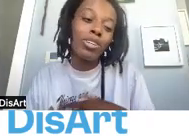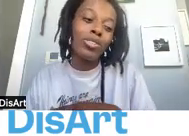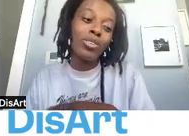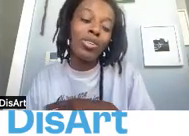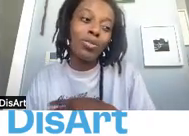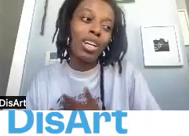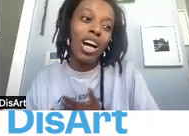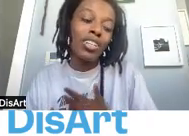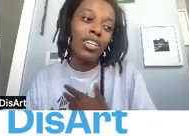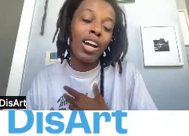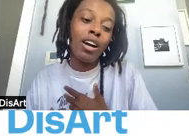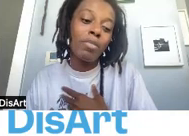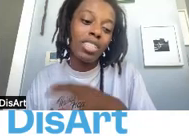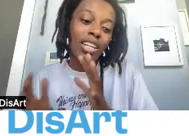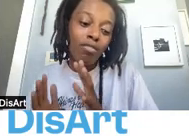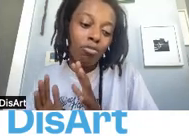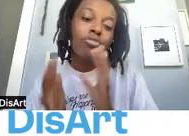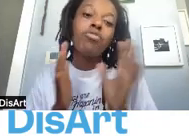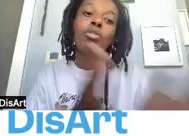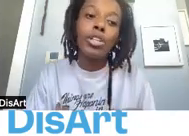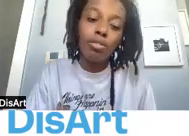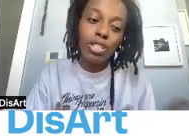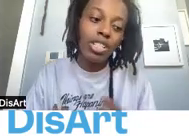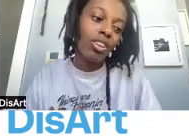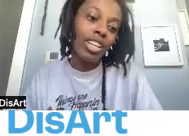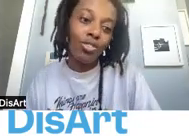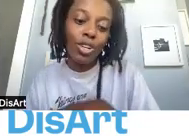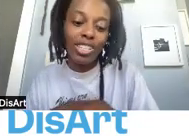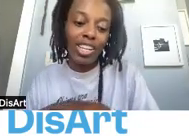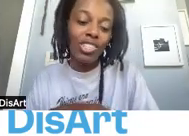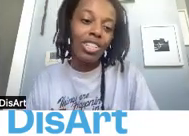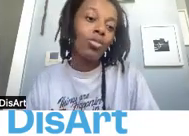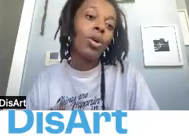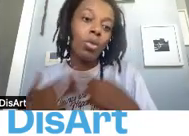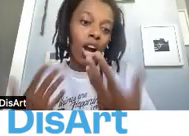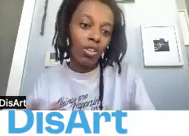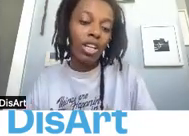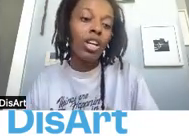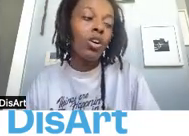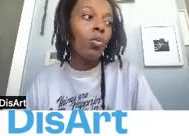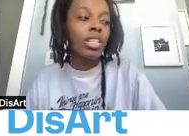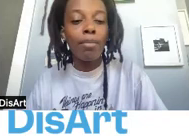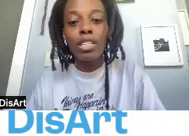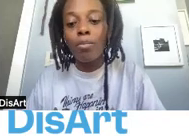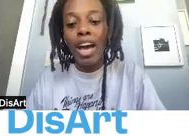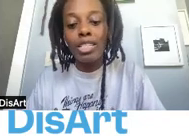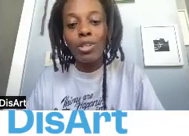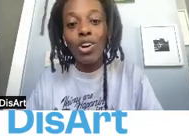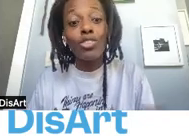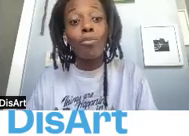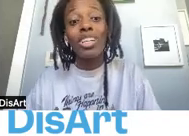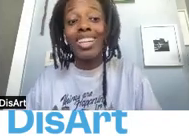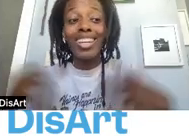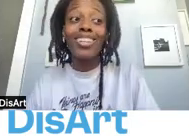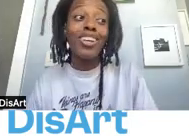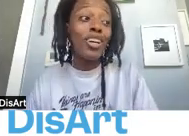previously, but also as a way to honor this kind of move forward for DisArt as an organization, the way we're honoring what has happened in the past, but